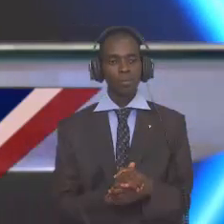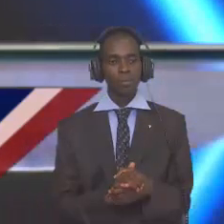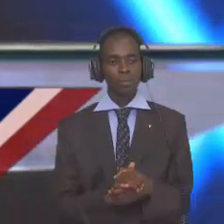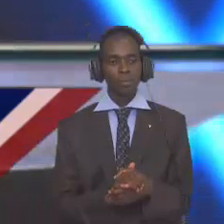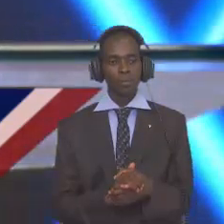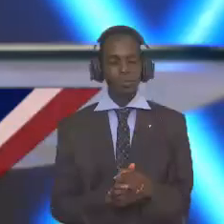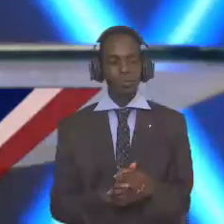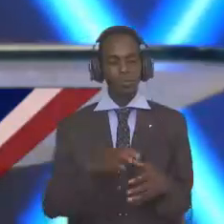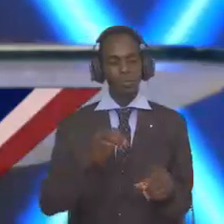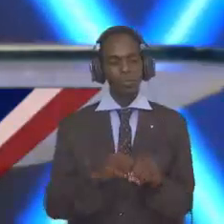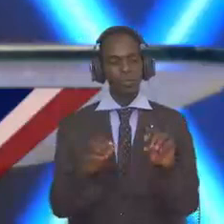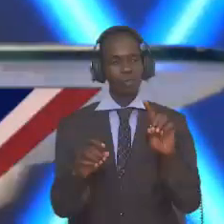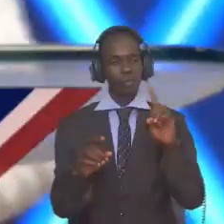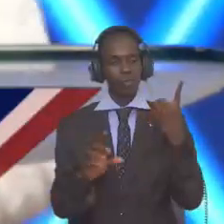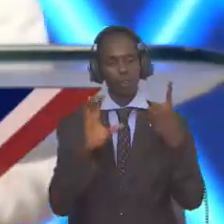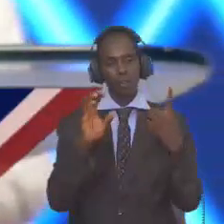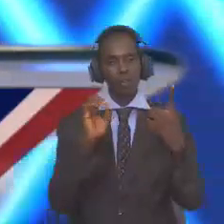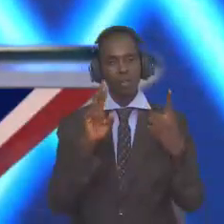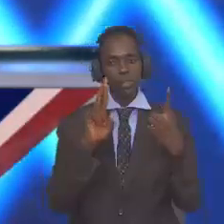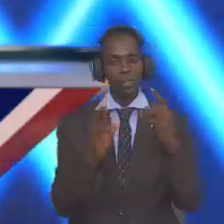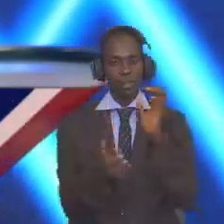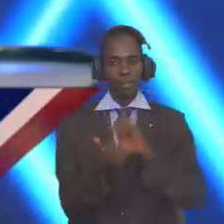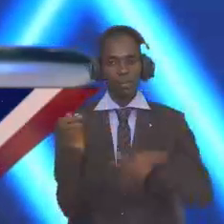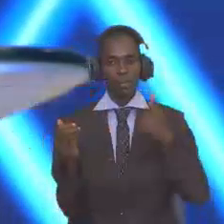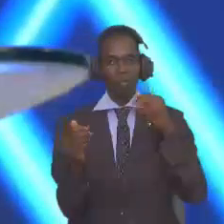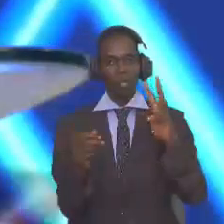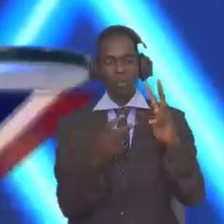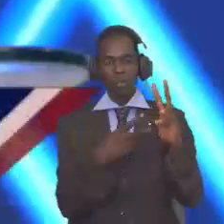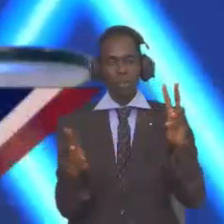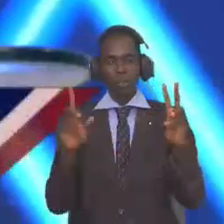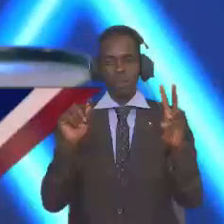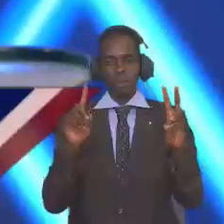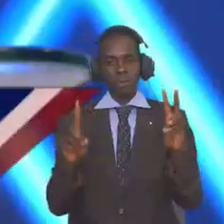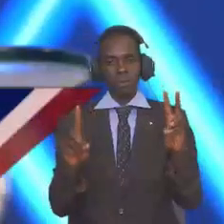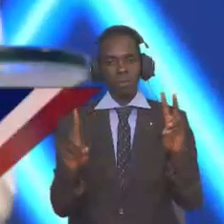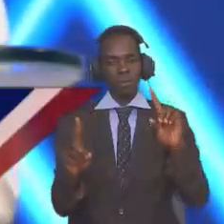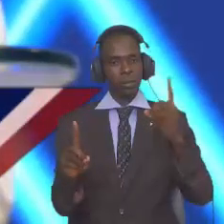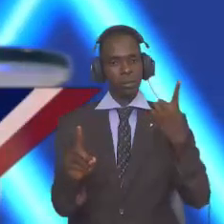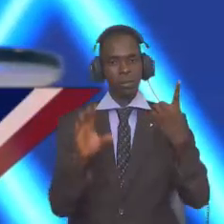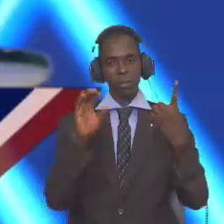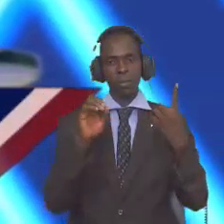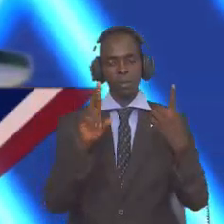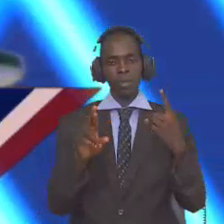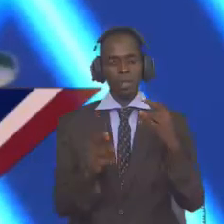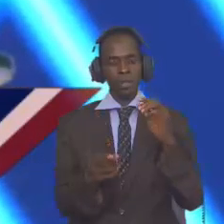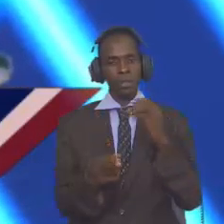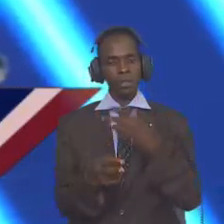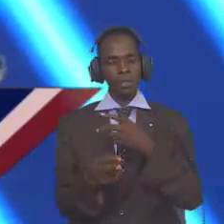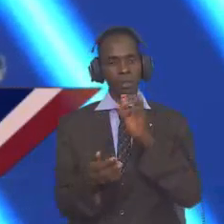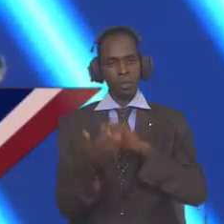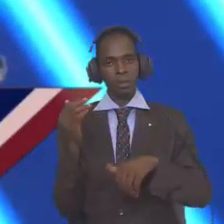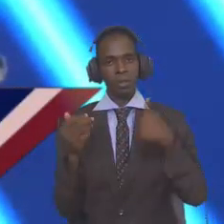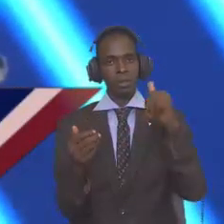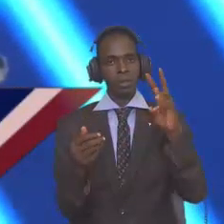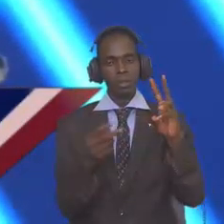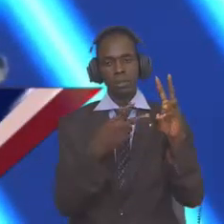Corinthians chapter 16, and we're reading from verse 21. 1 Corinthians chapter 16,